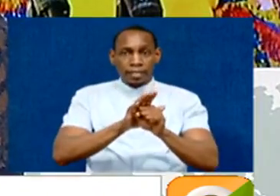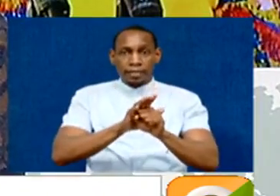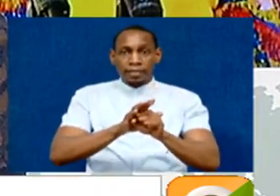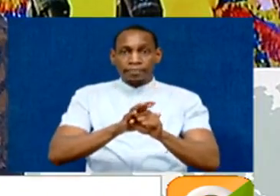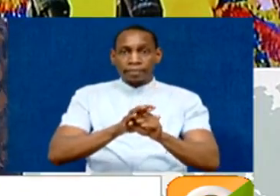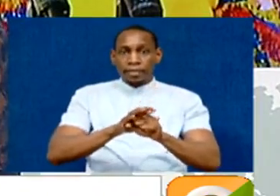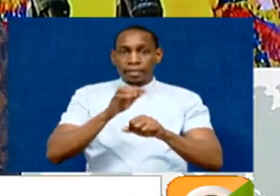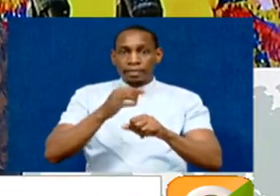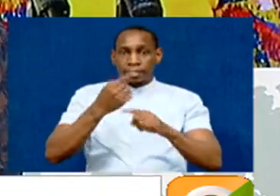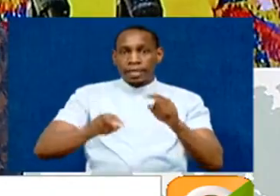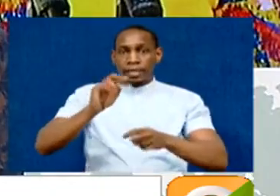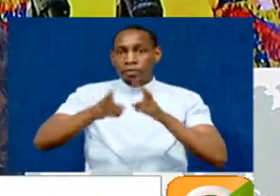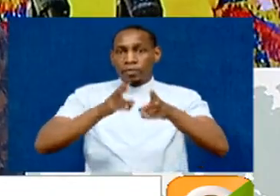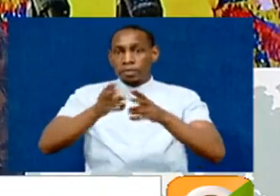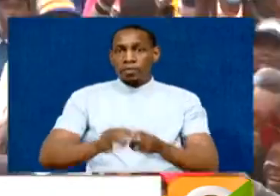come